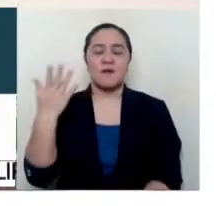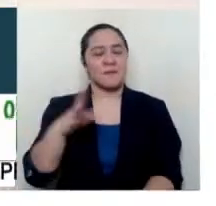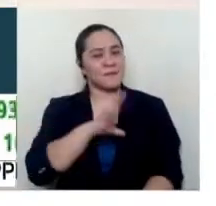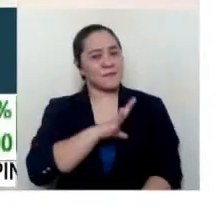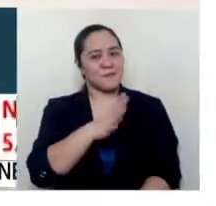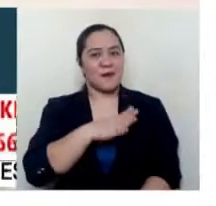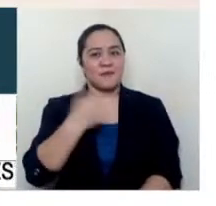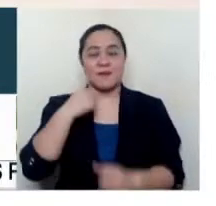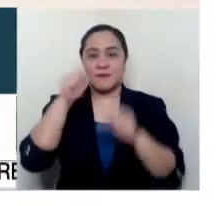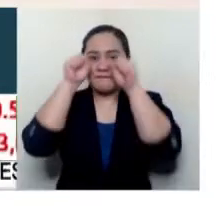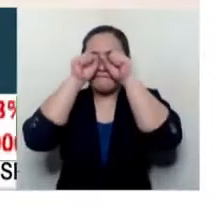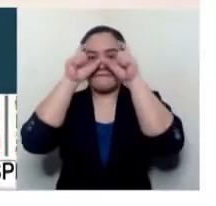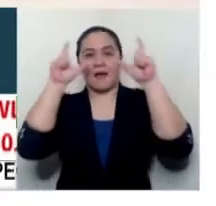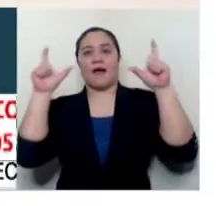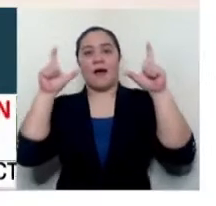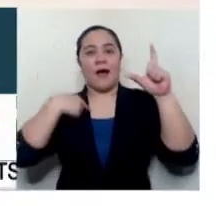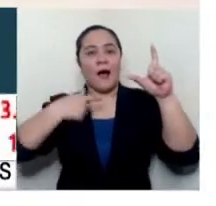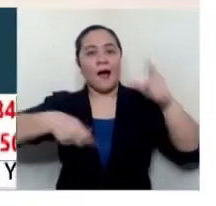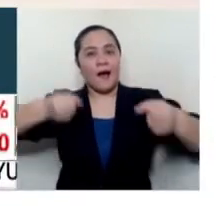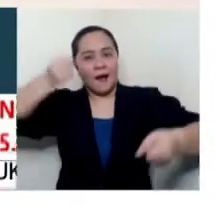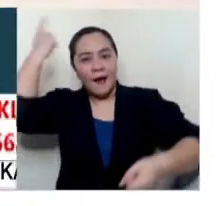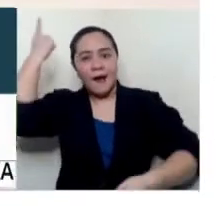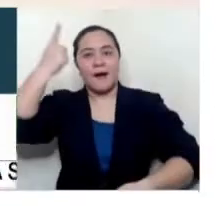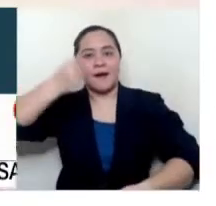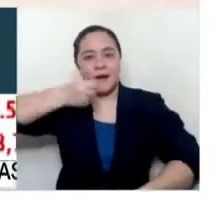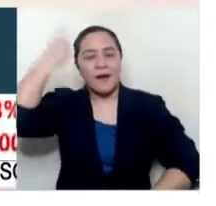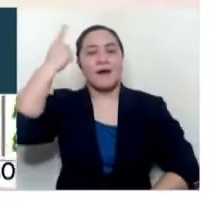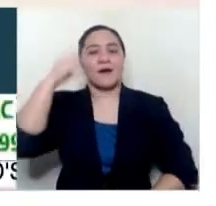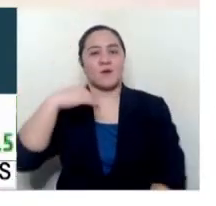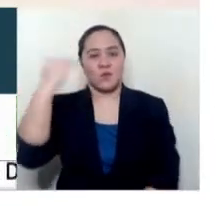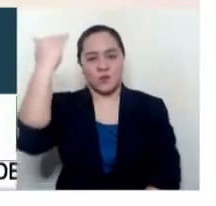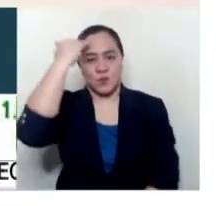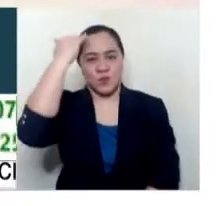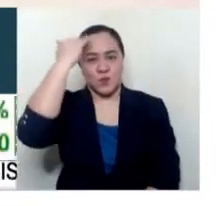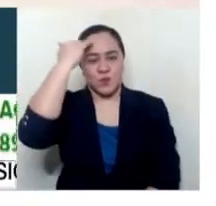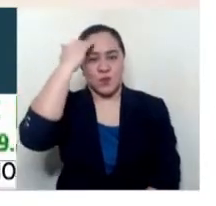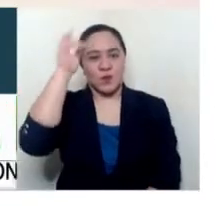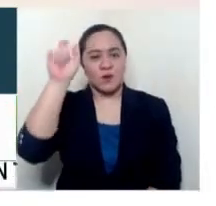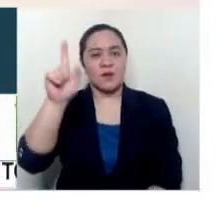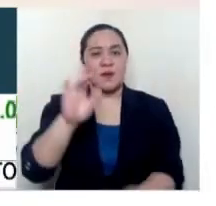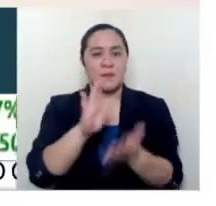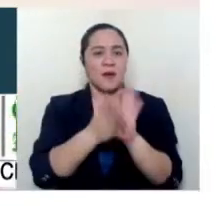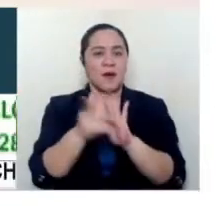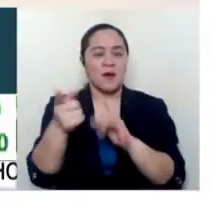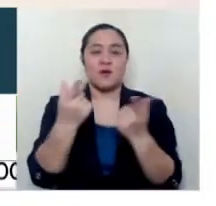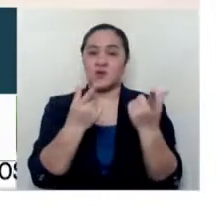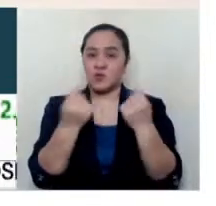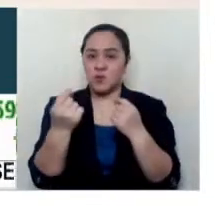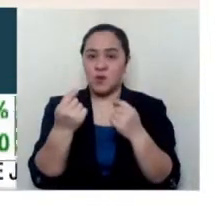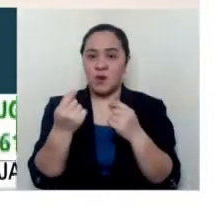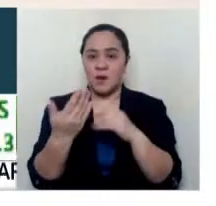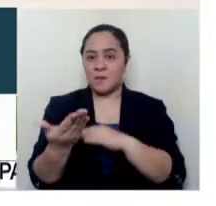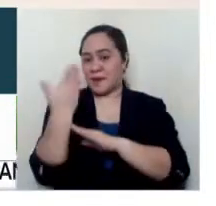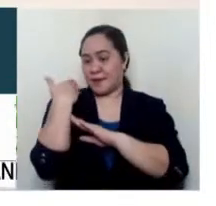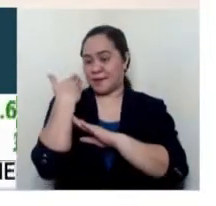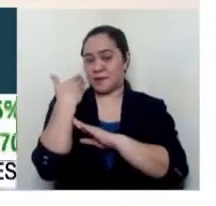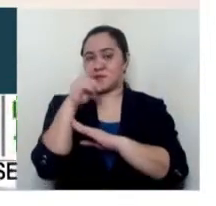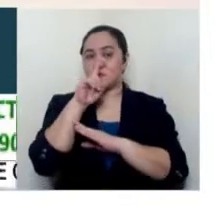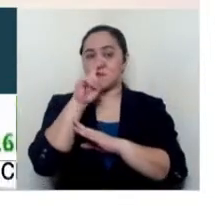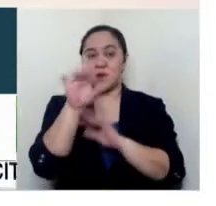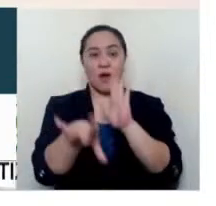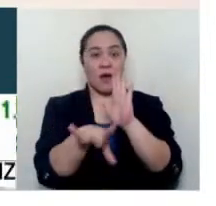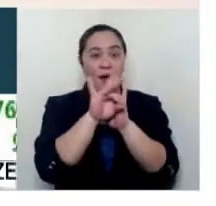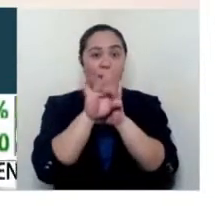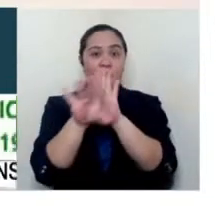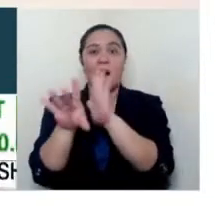kasi now that they have received the vaccination, they knew that their apprehensions, the previous apprehensions were actually not founded.